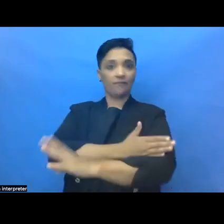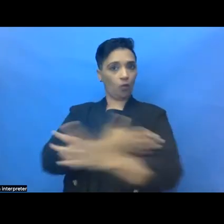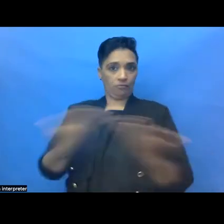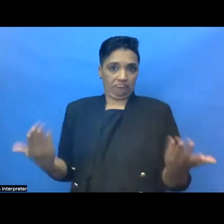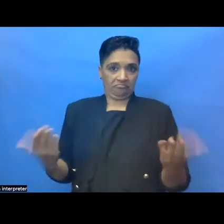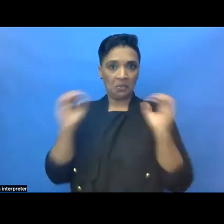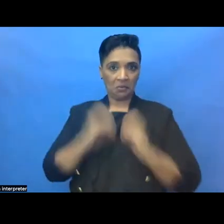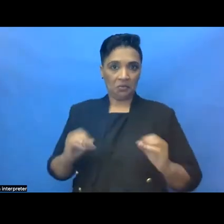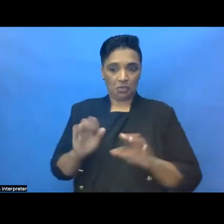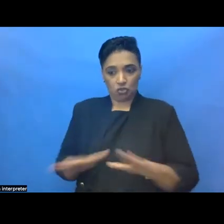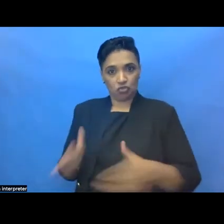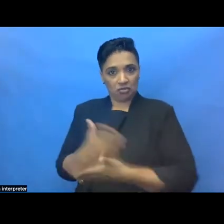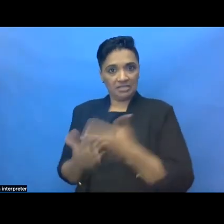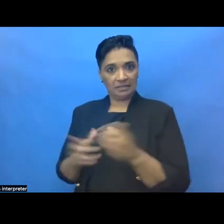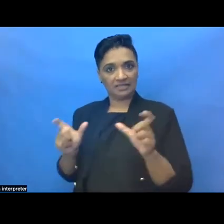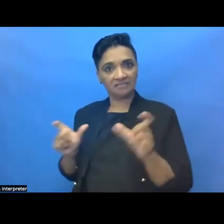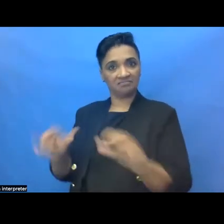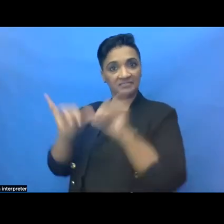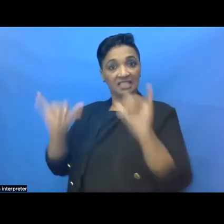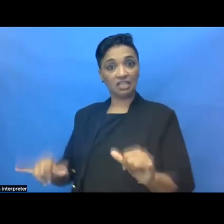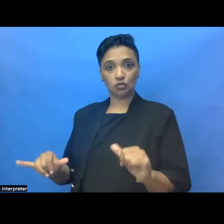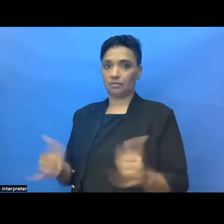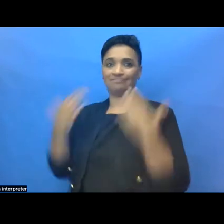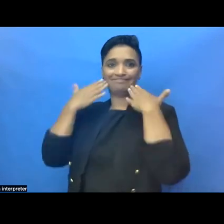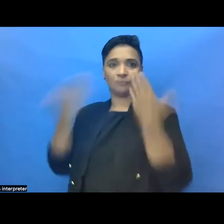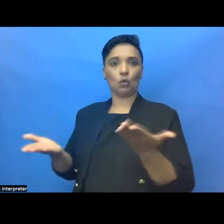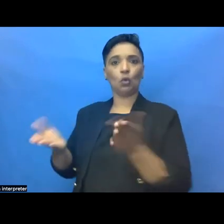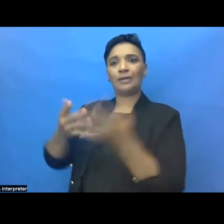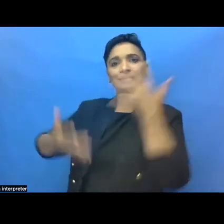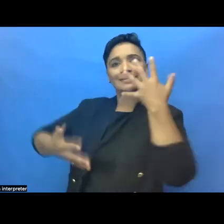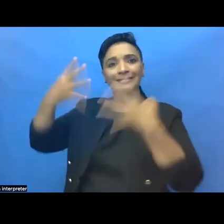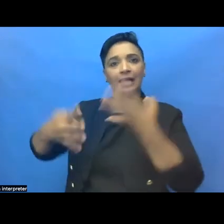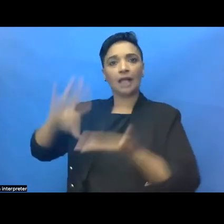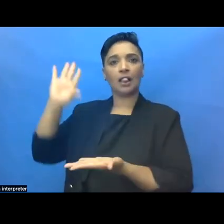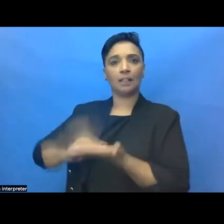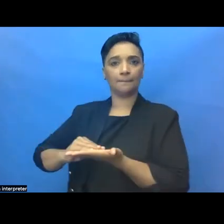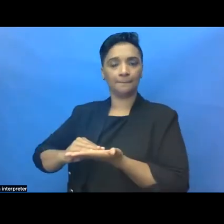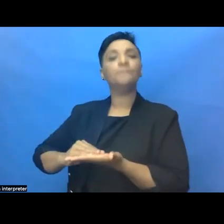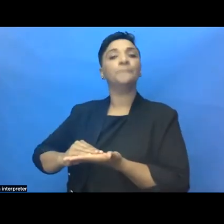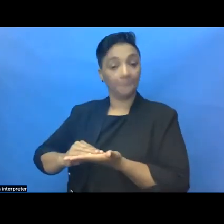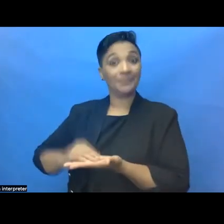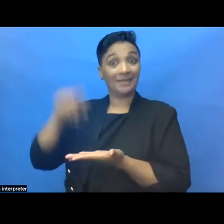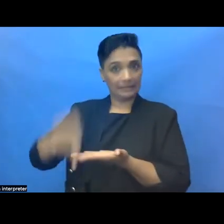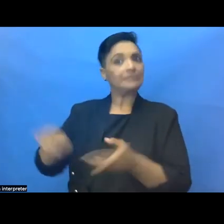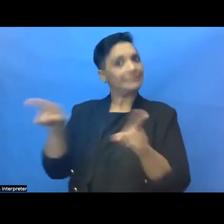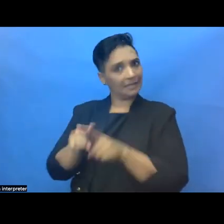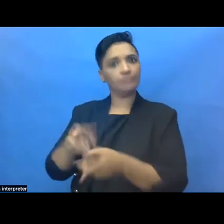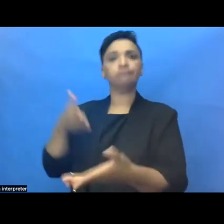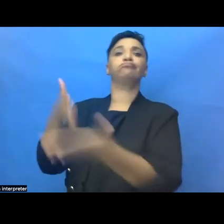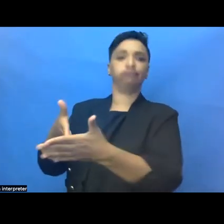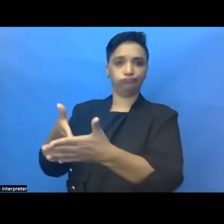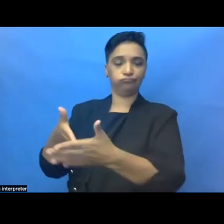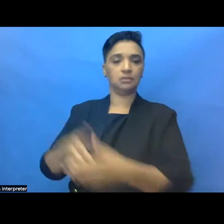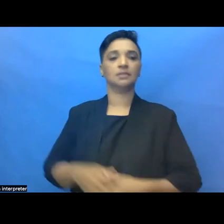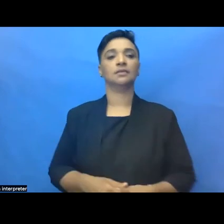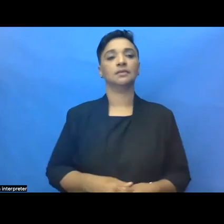children residing in institutions before this war, and it continues to be a major barrier. I would say to those who